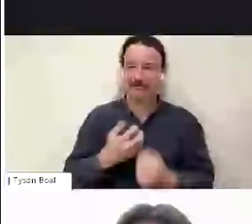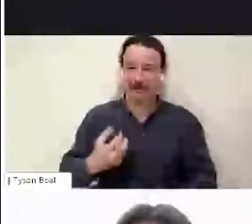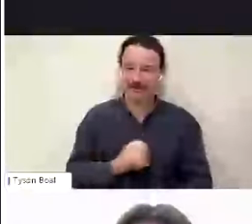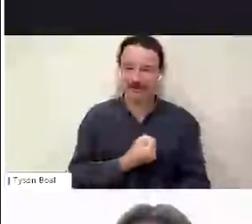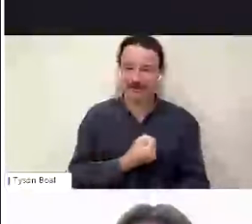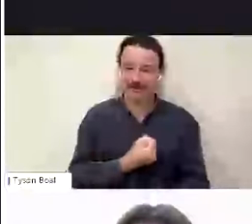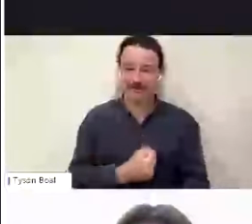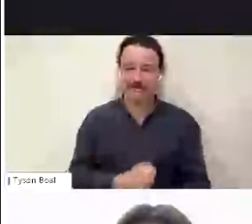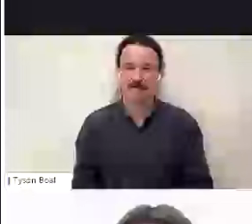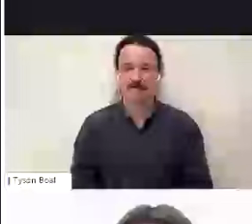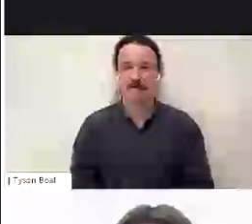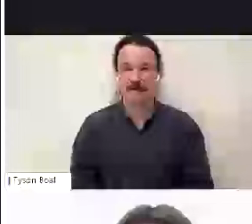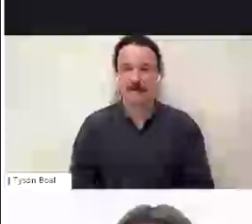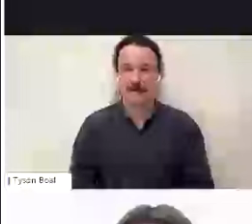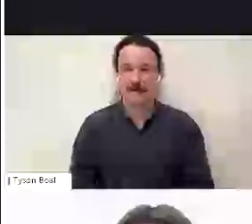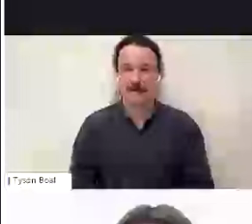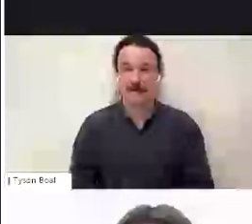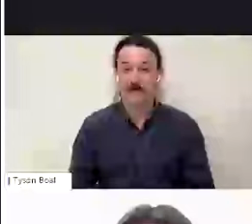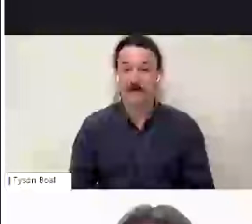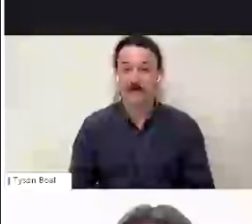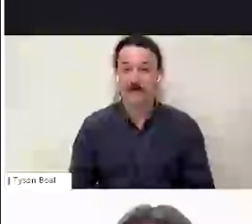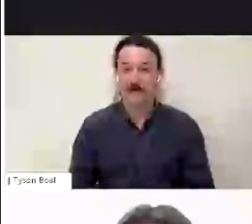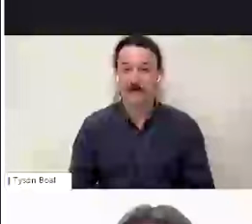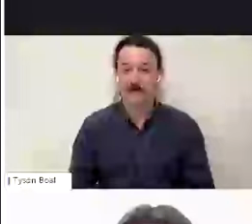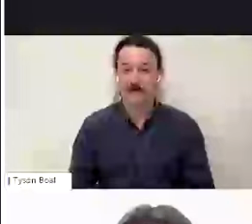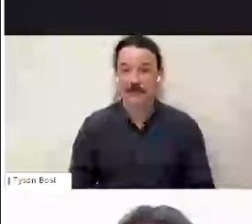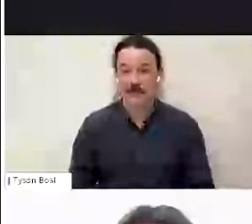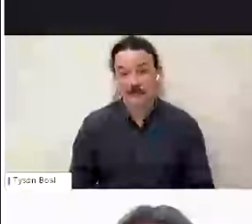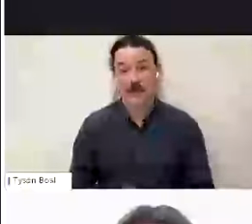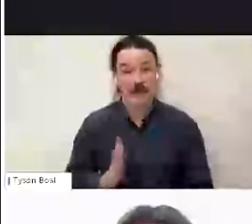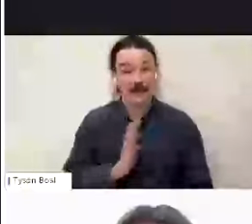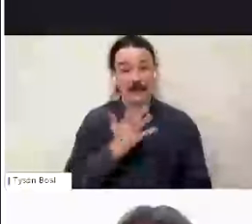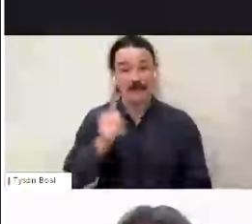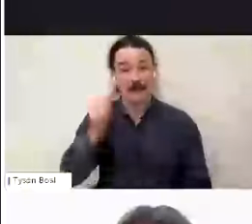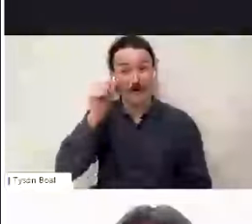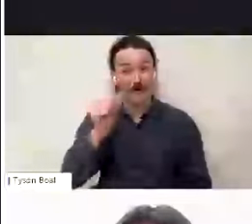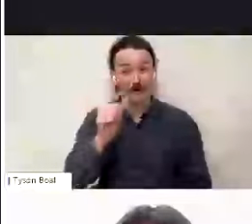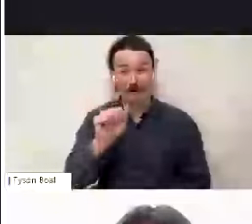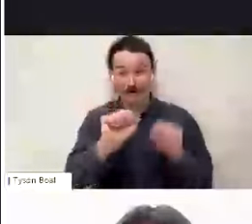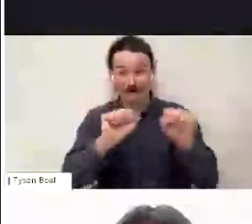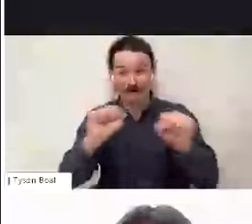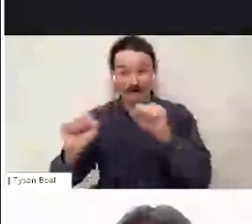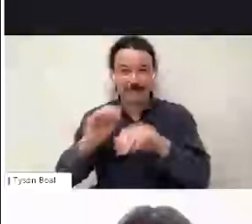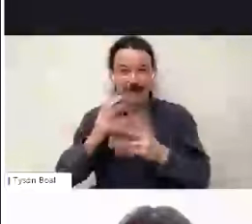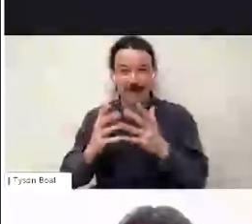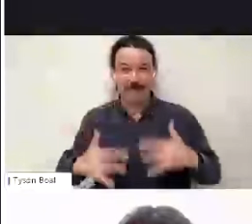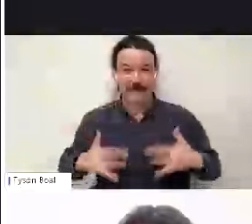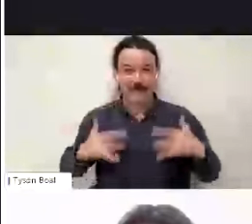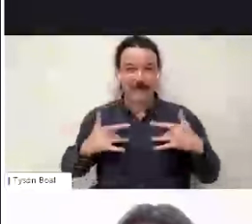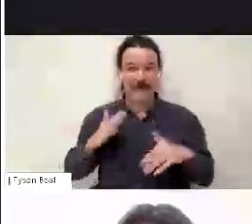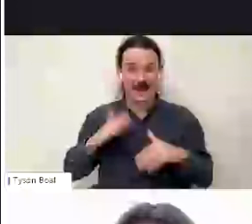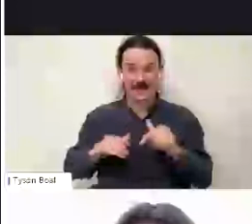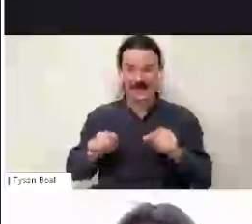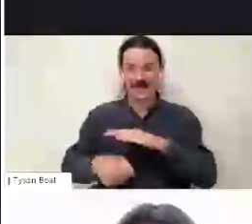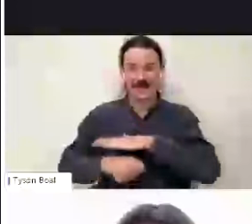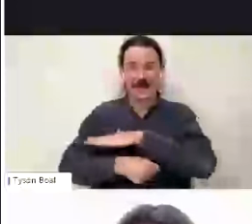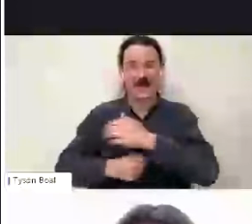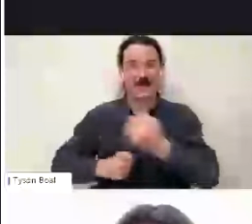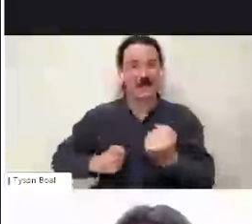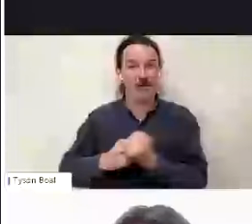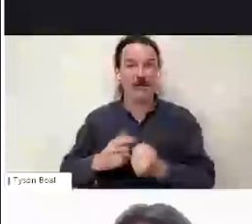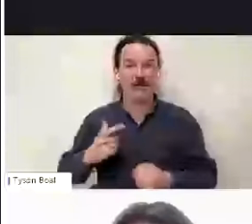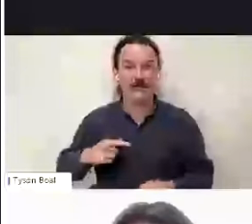And yeah, share some concerns there. I don't know how I'll be very interested to know how other people are feeling about it, because it's something that has